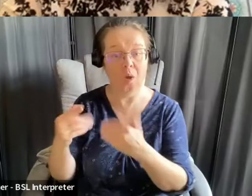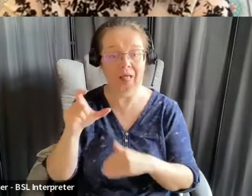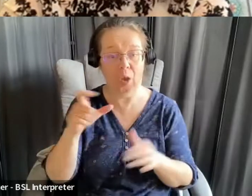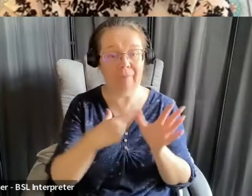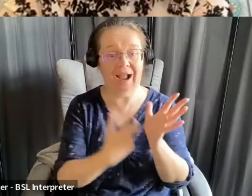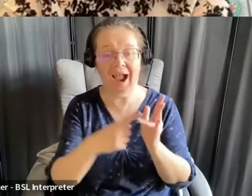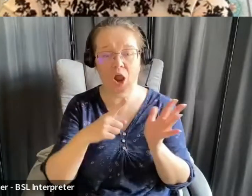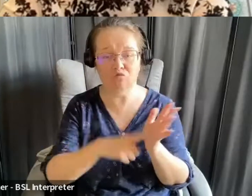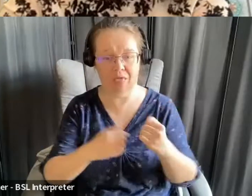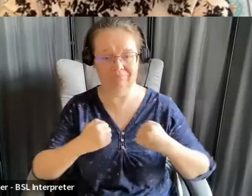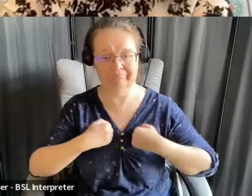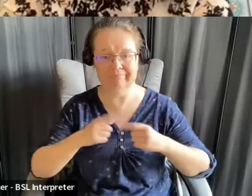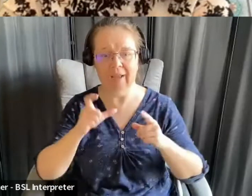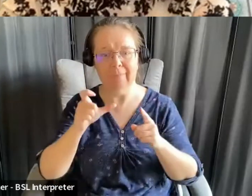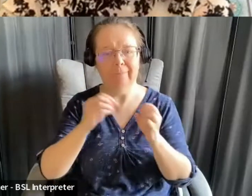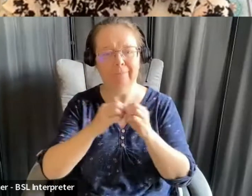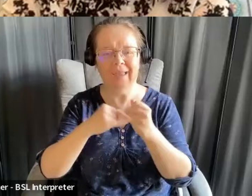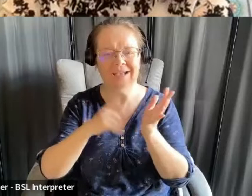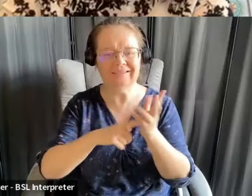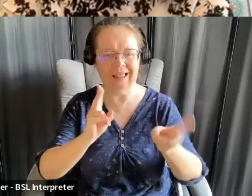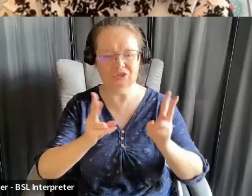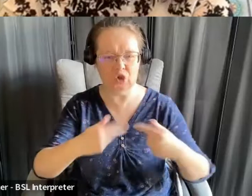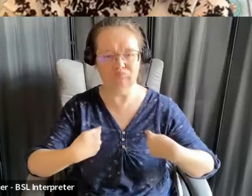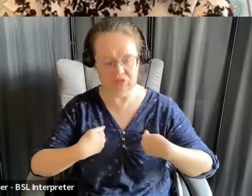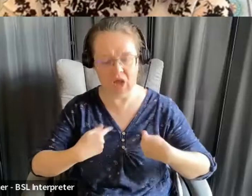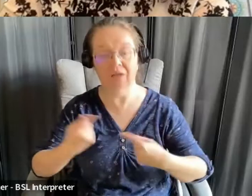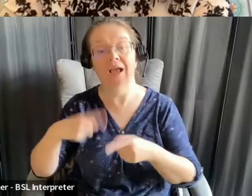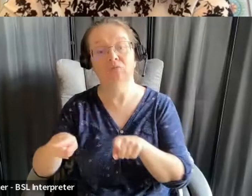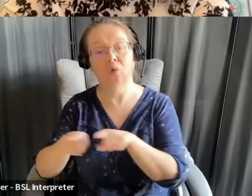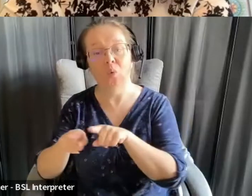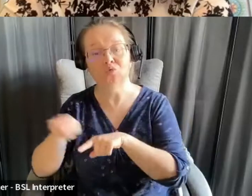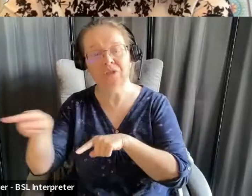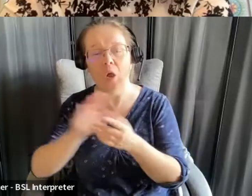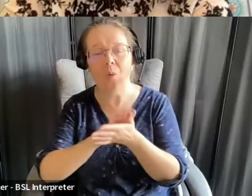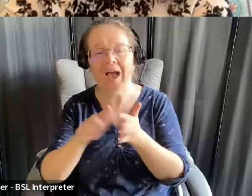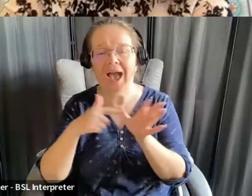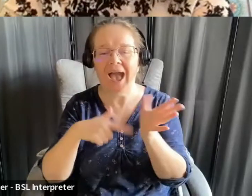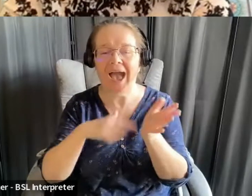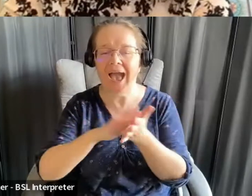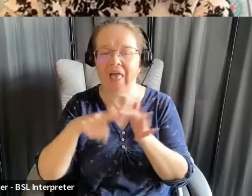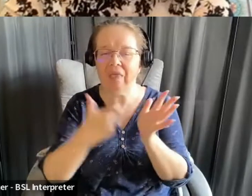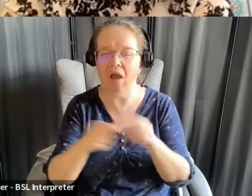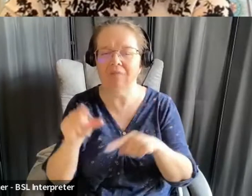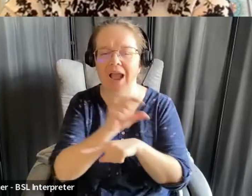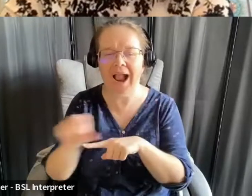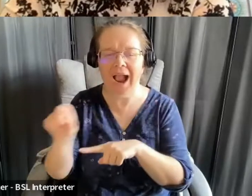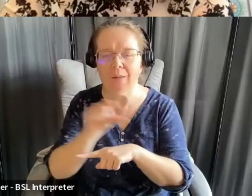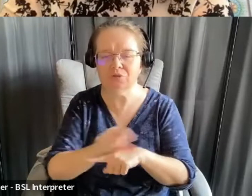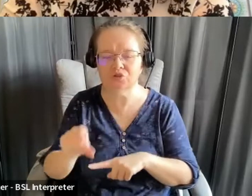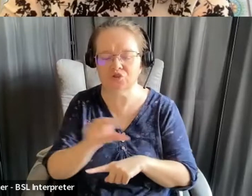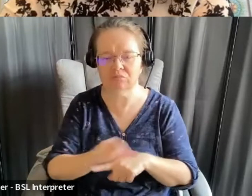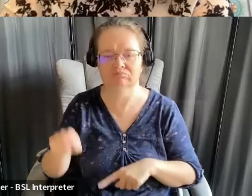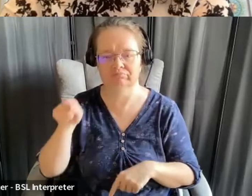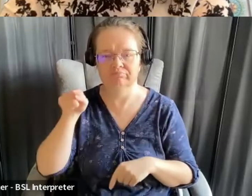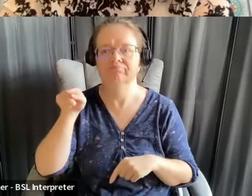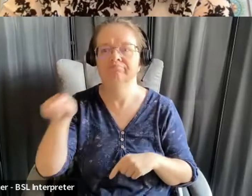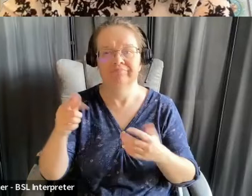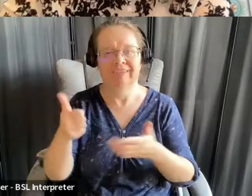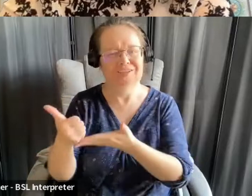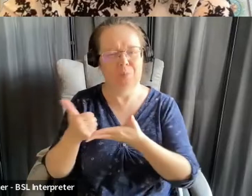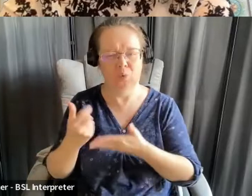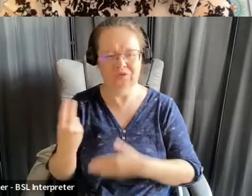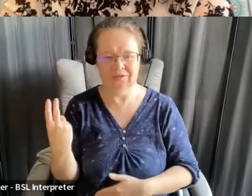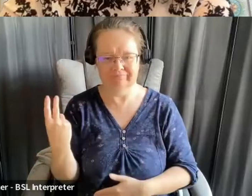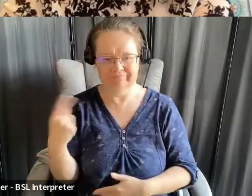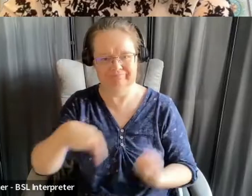Carol, who's our BSL interpreter. And also we have Heather, who's our captioner, and they're actually supporting us all today.